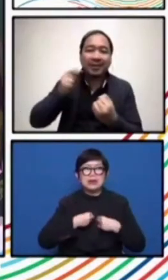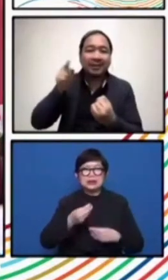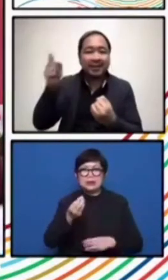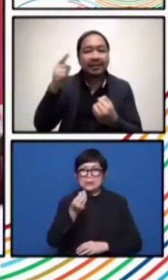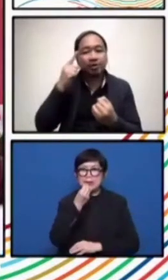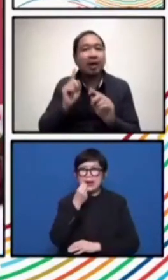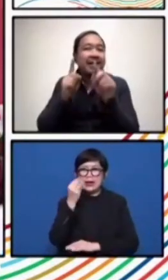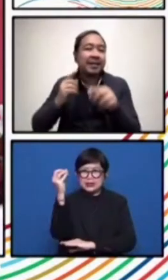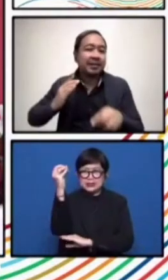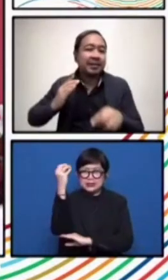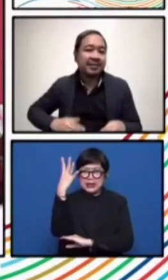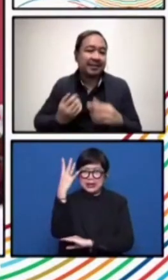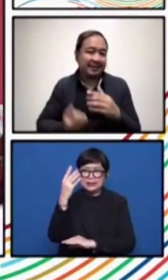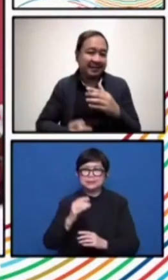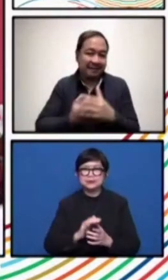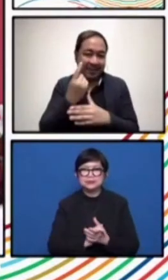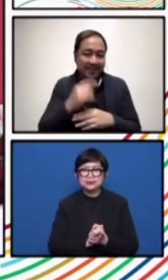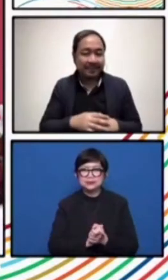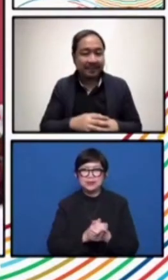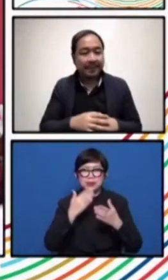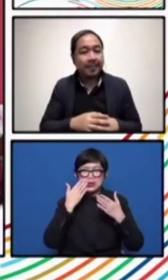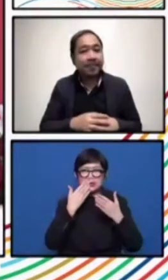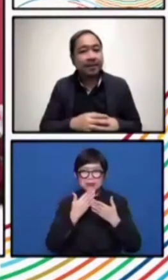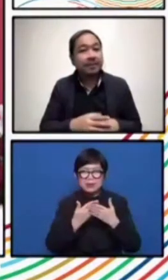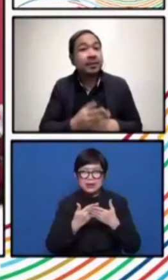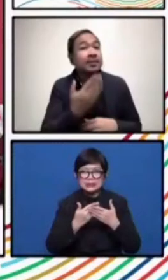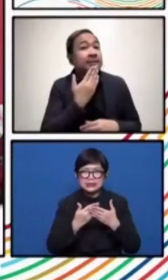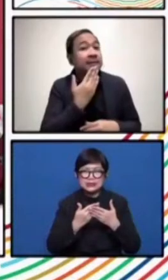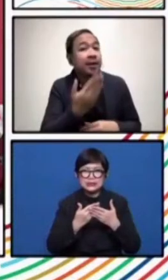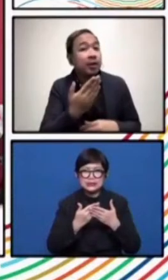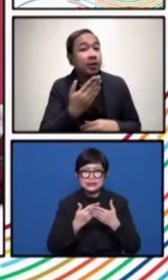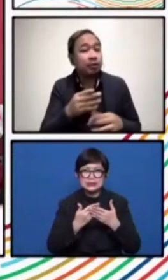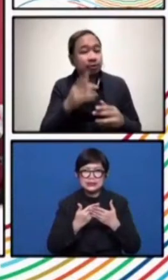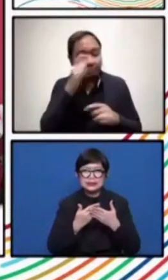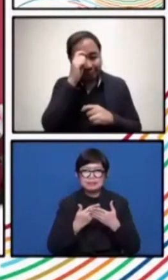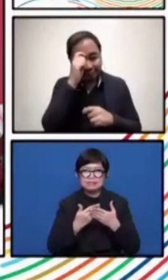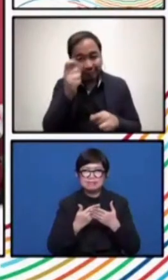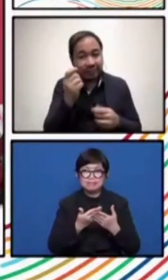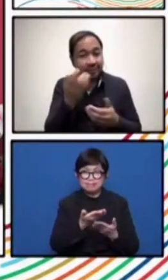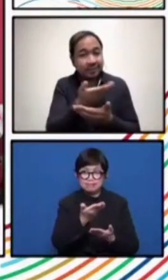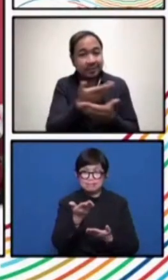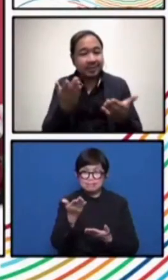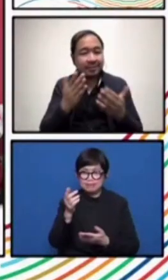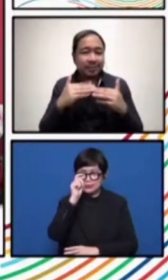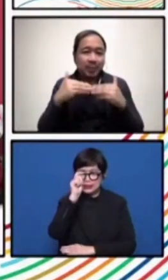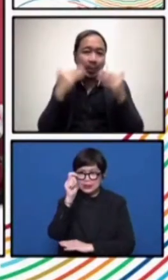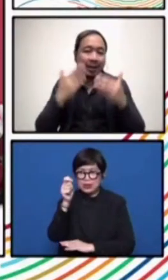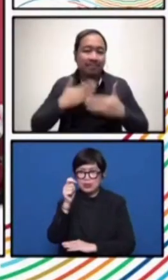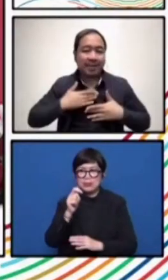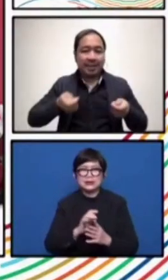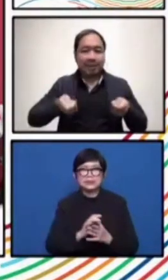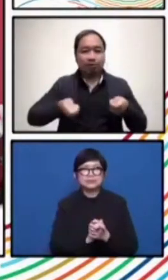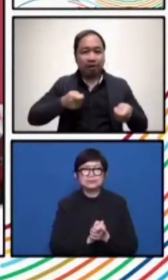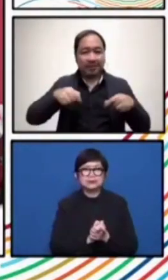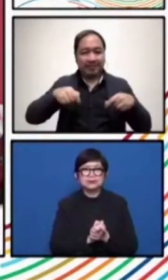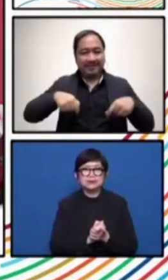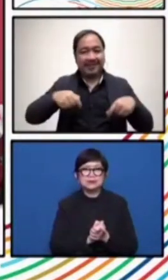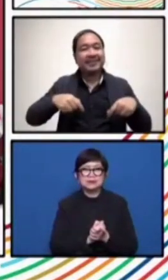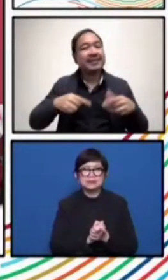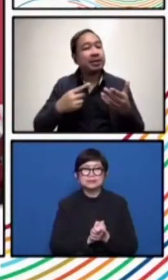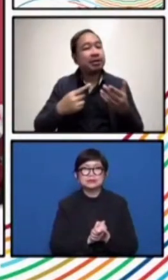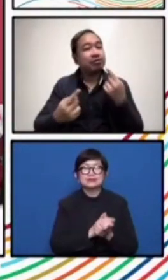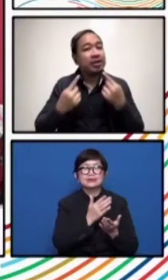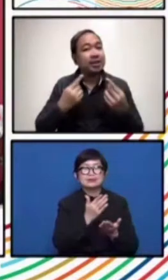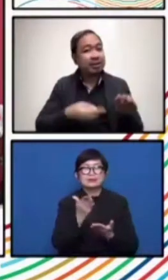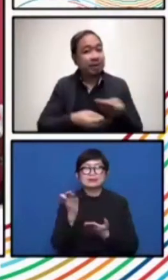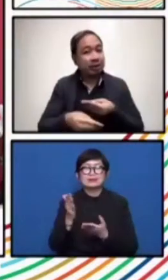you very much excellencies distinguished guests it was a pleasure being a chair and as we agend for lunch I would like